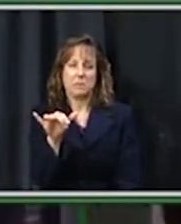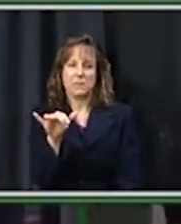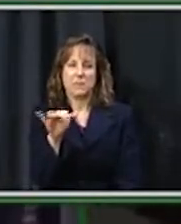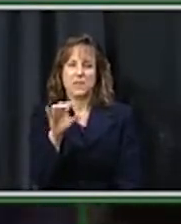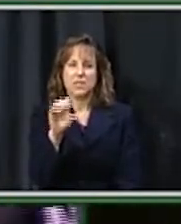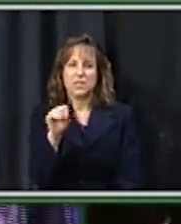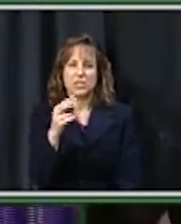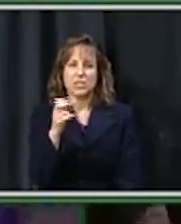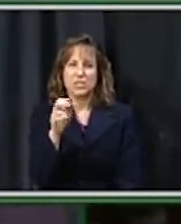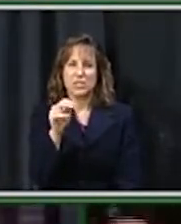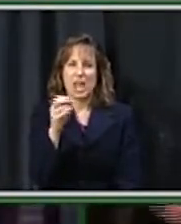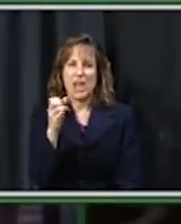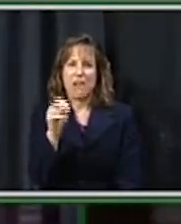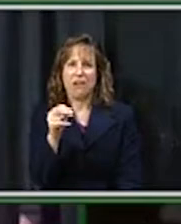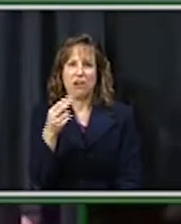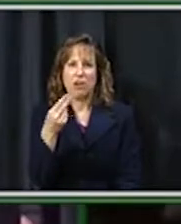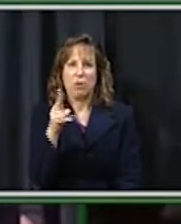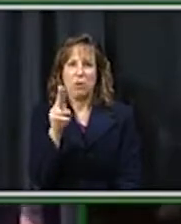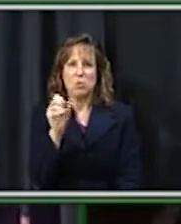Shannon Houston.